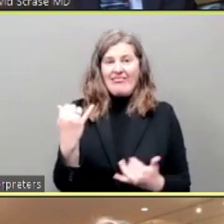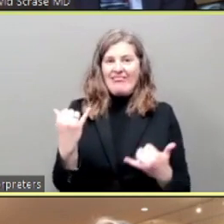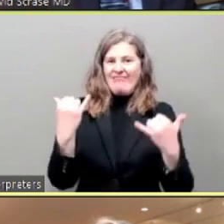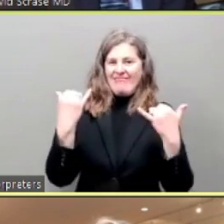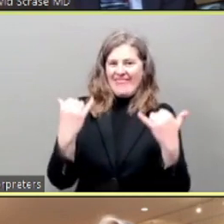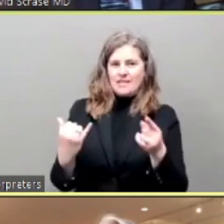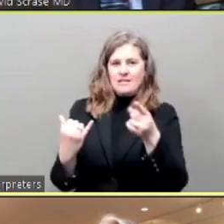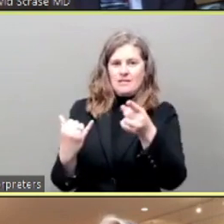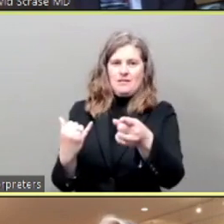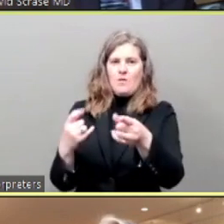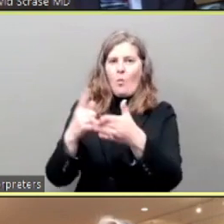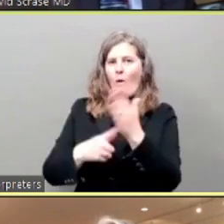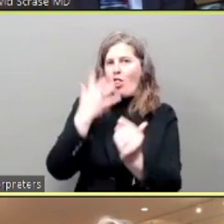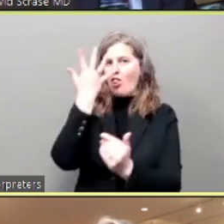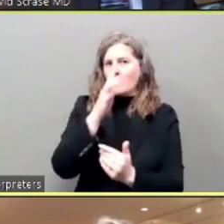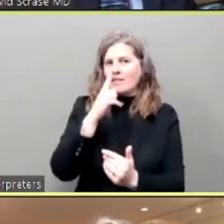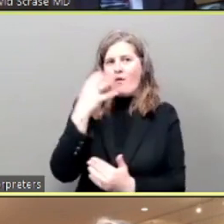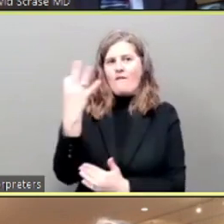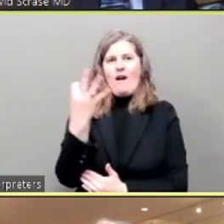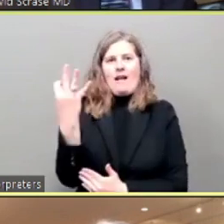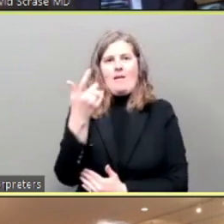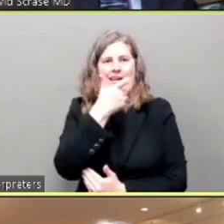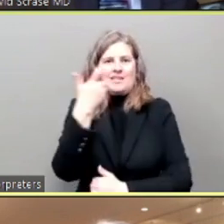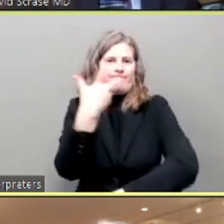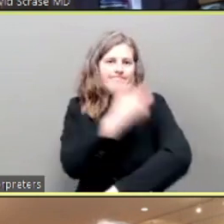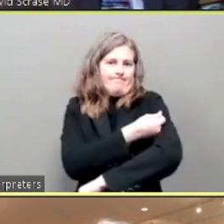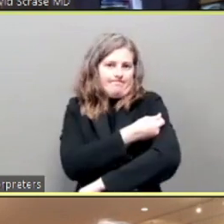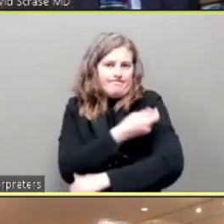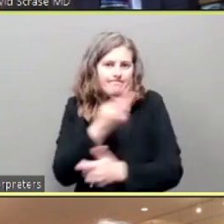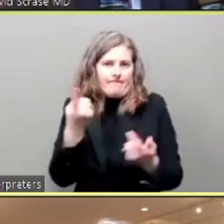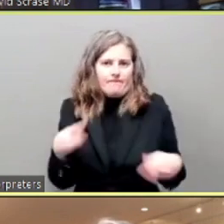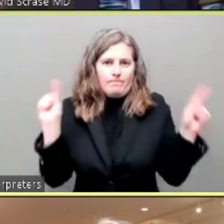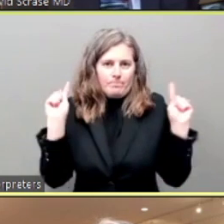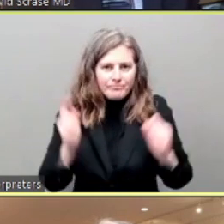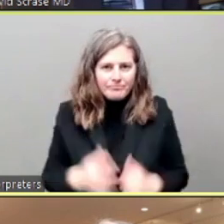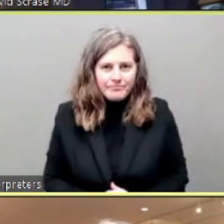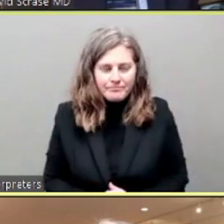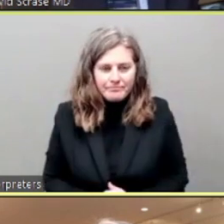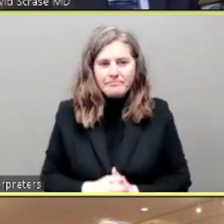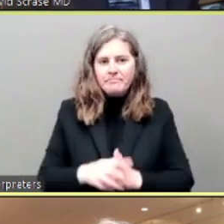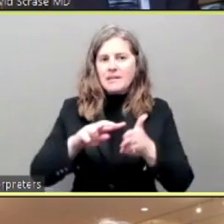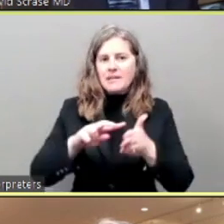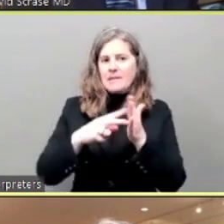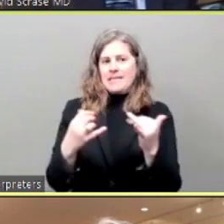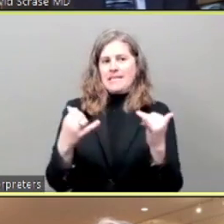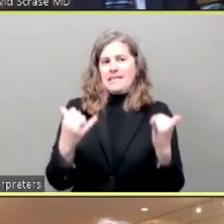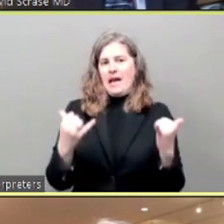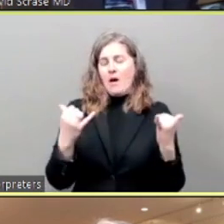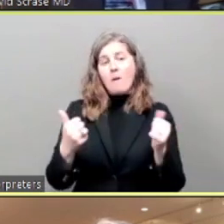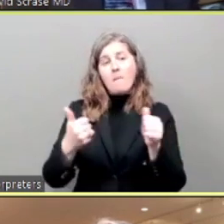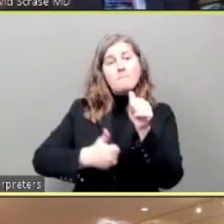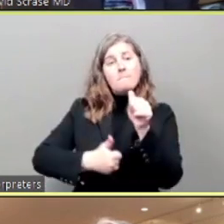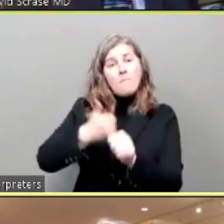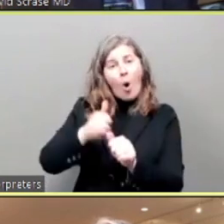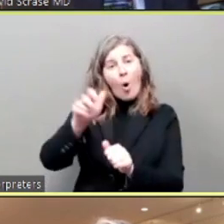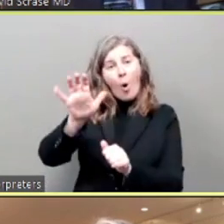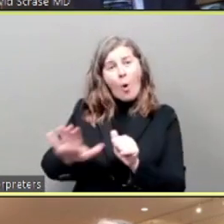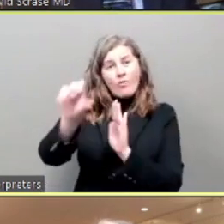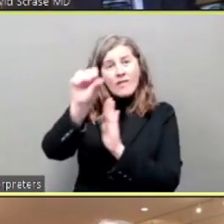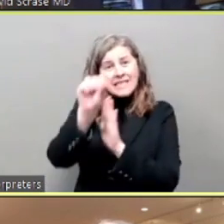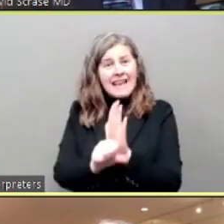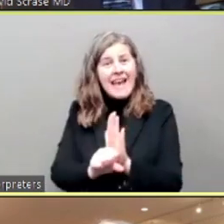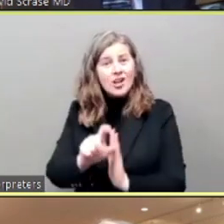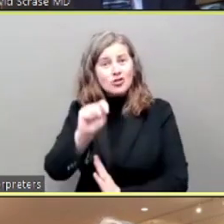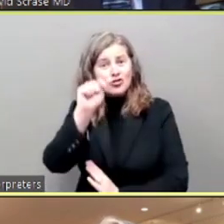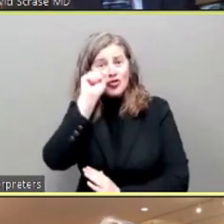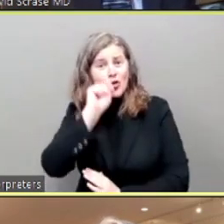we are because of our vaccination rates. It means that most of the state is